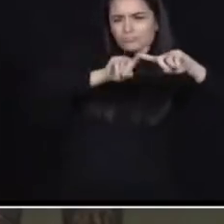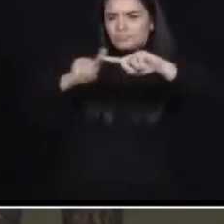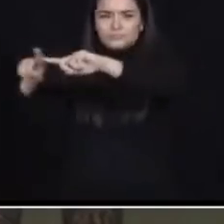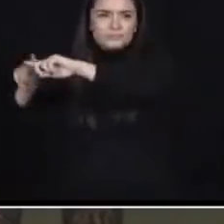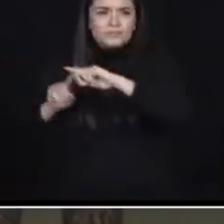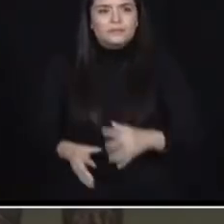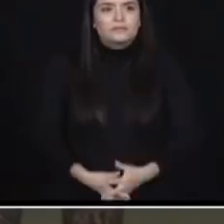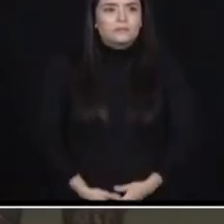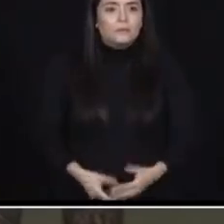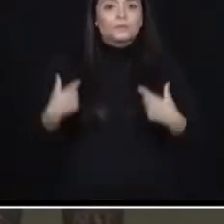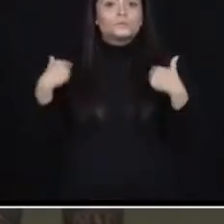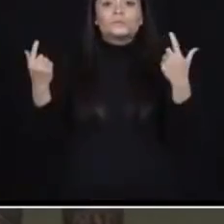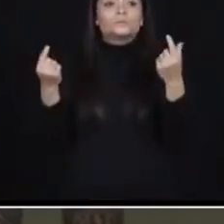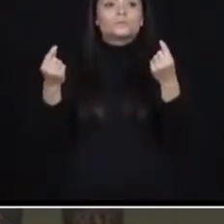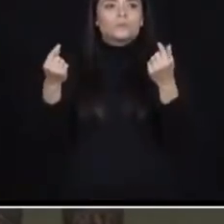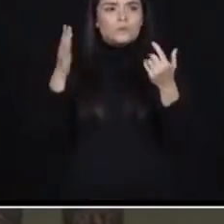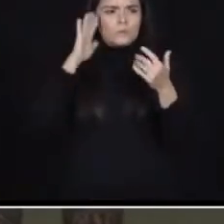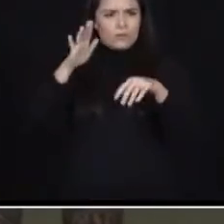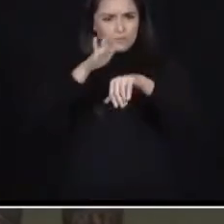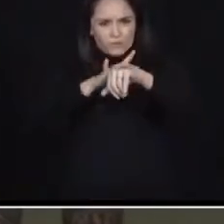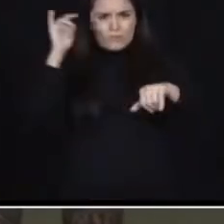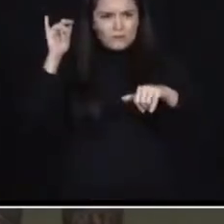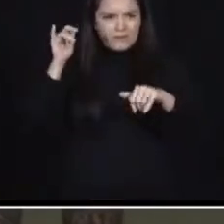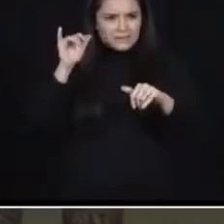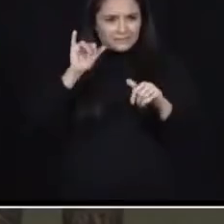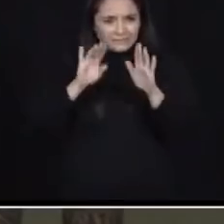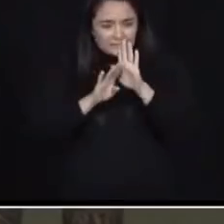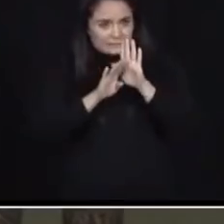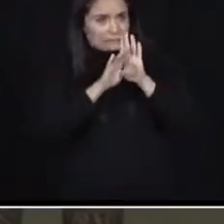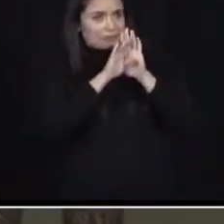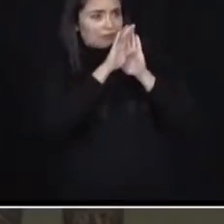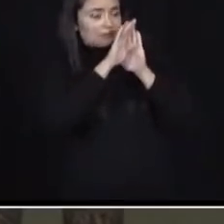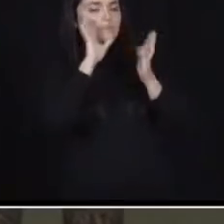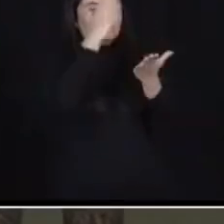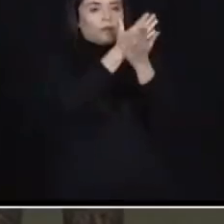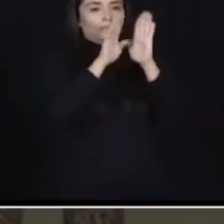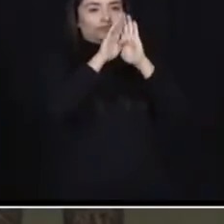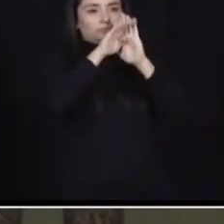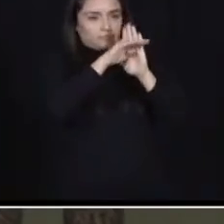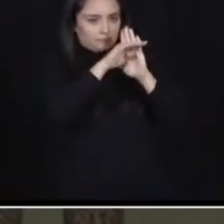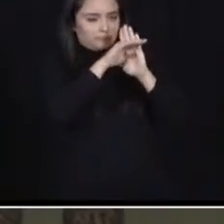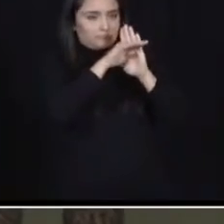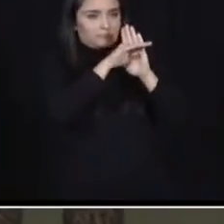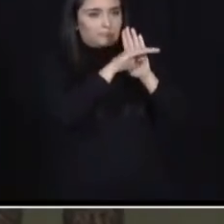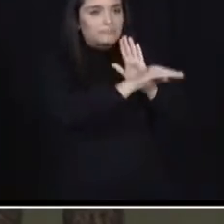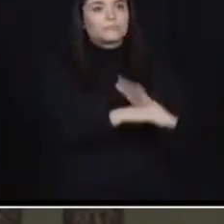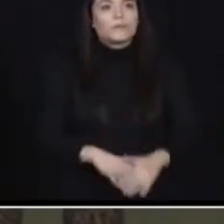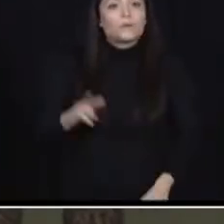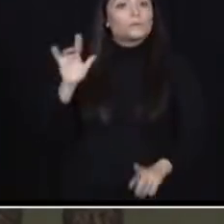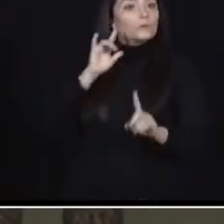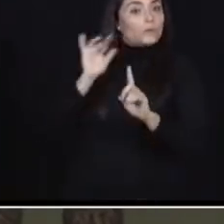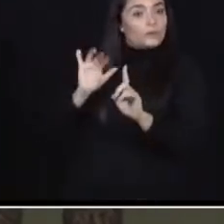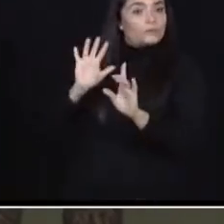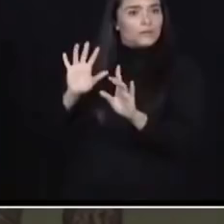areas where we're starting to see cases rise. And it provides a baseline for additional targeted